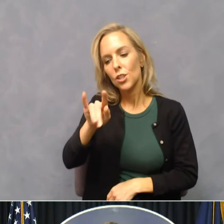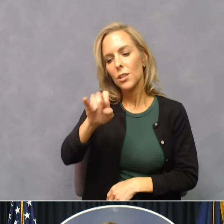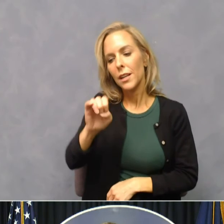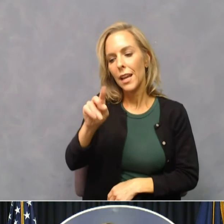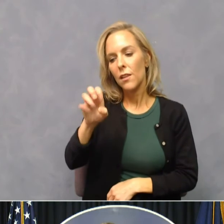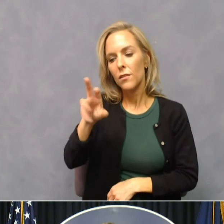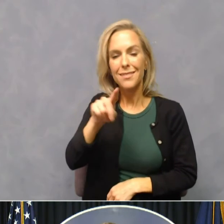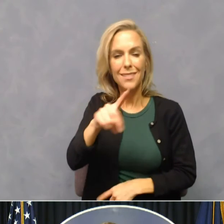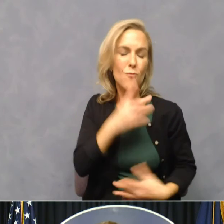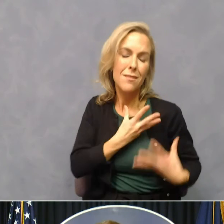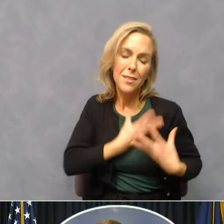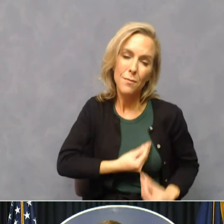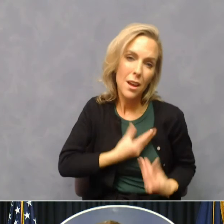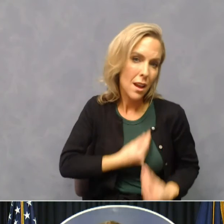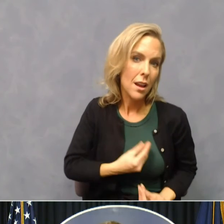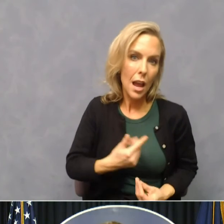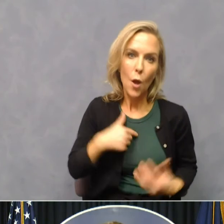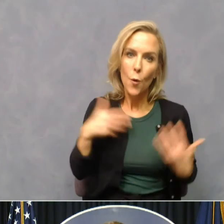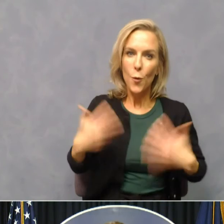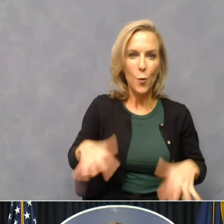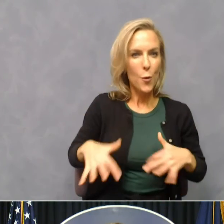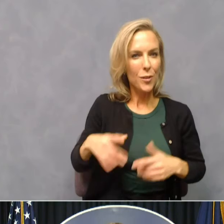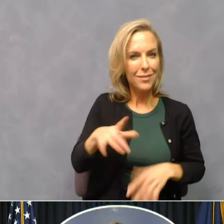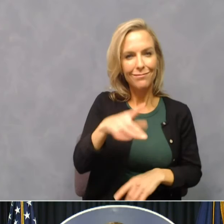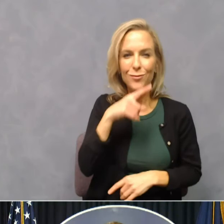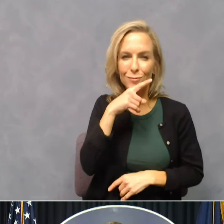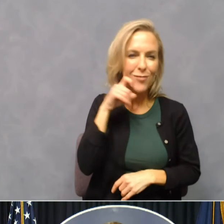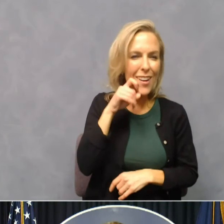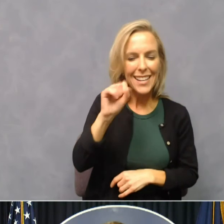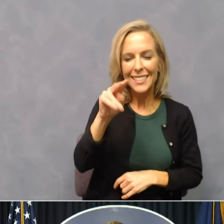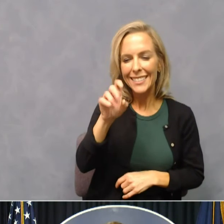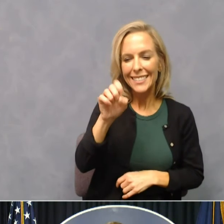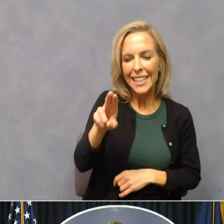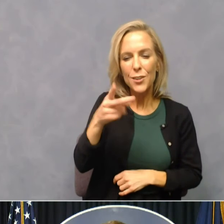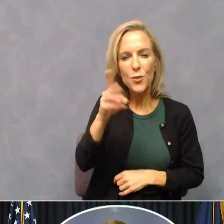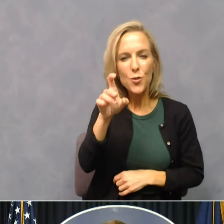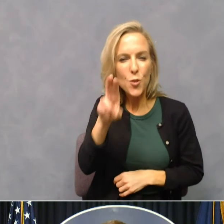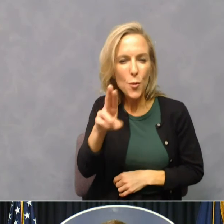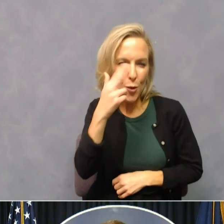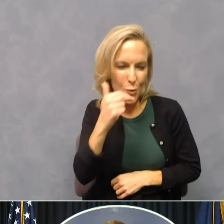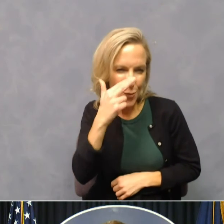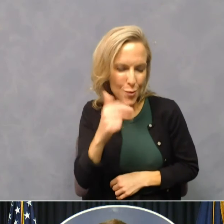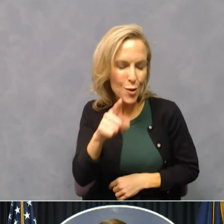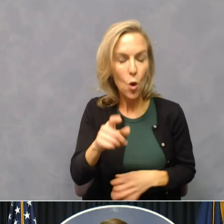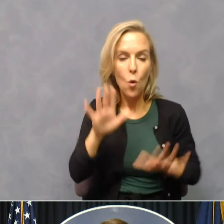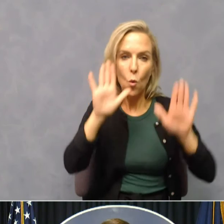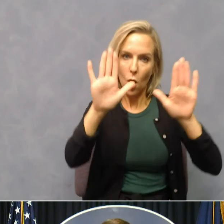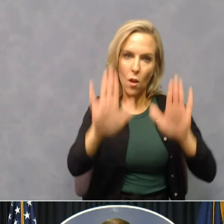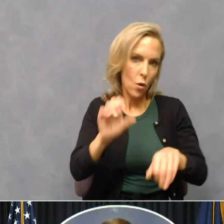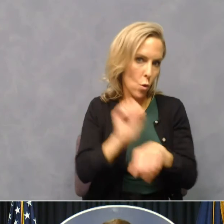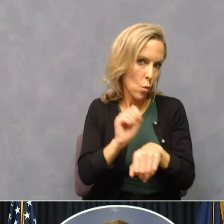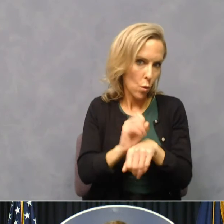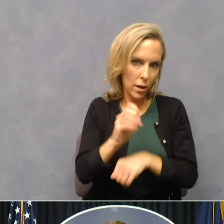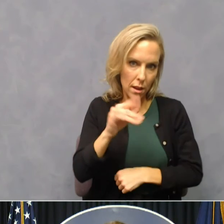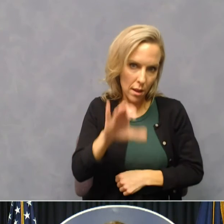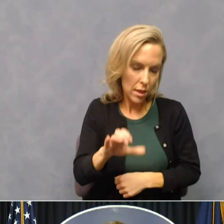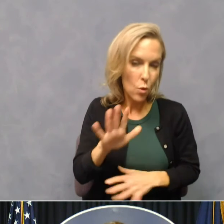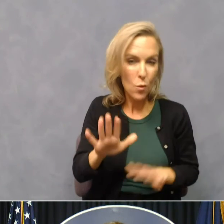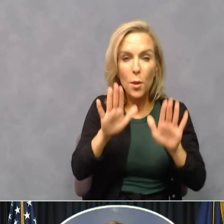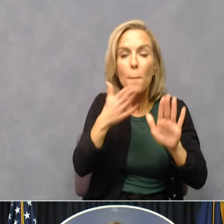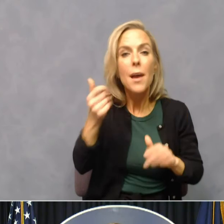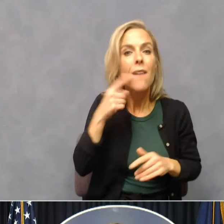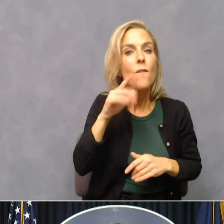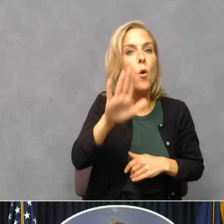compassionate and had a wicked dry sense of humor, a great work ethic, and only wanted the best for his patients and his